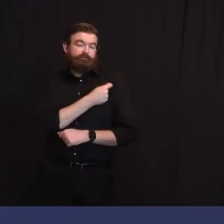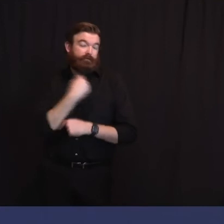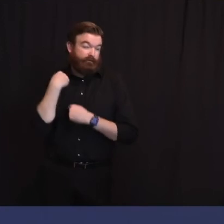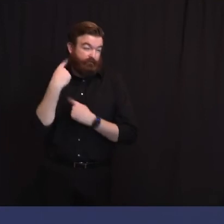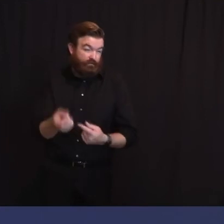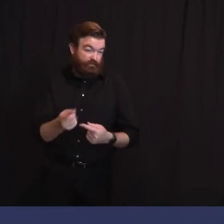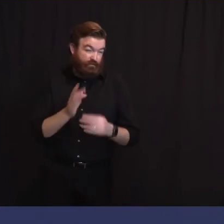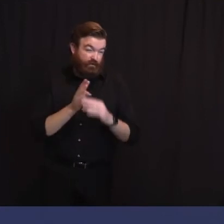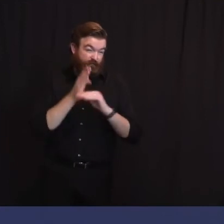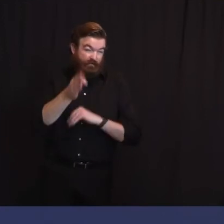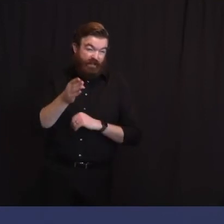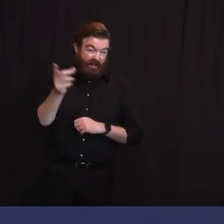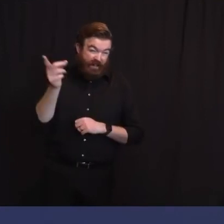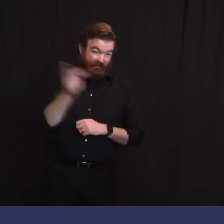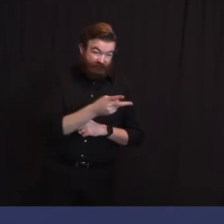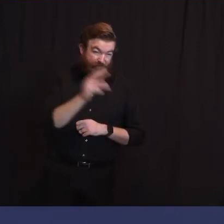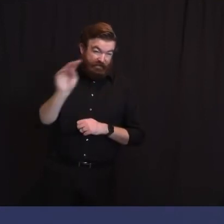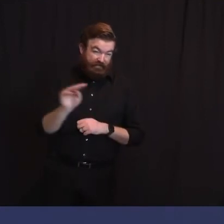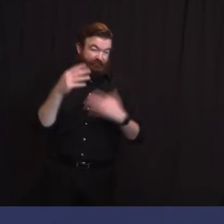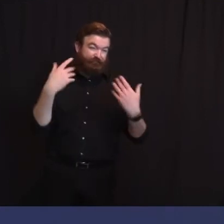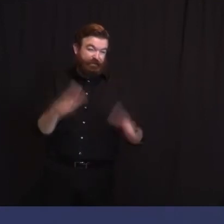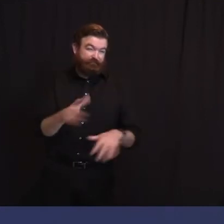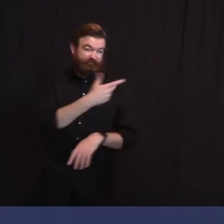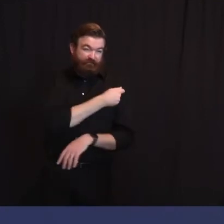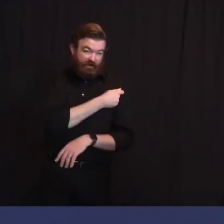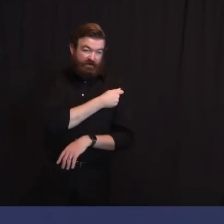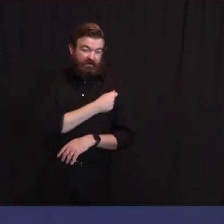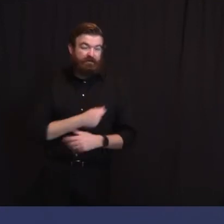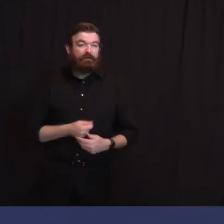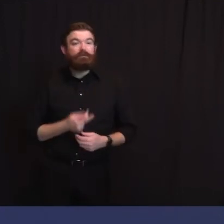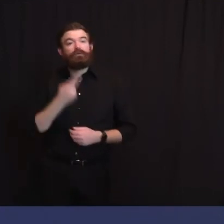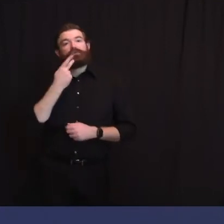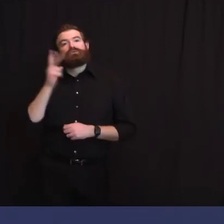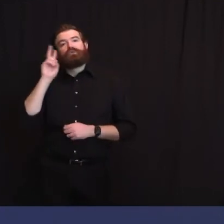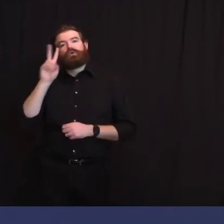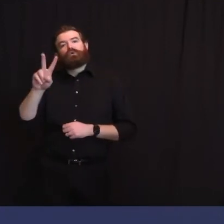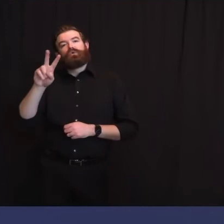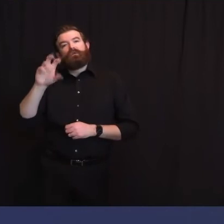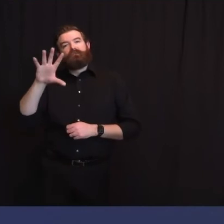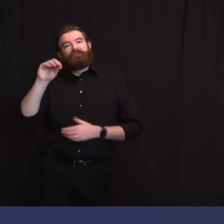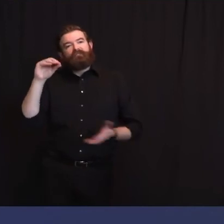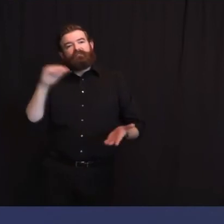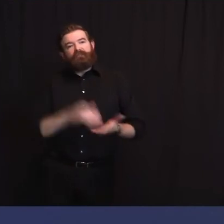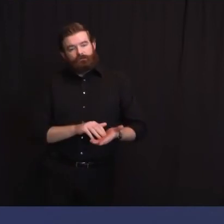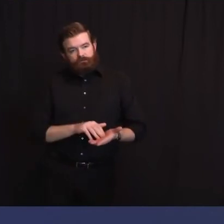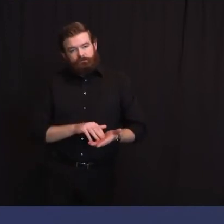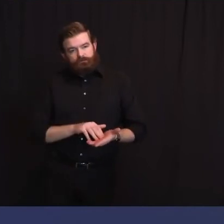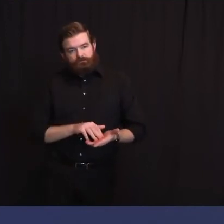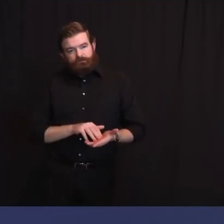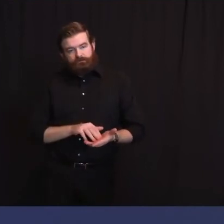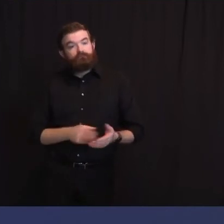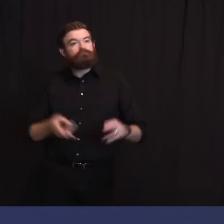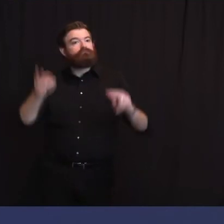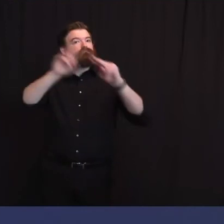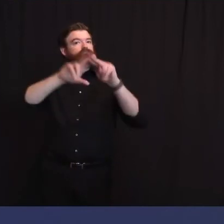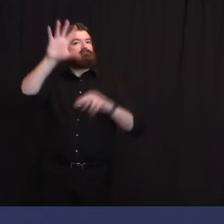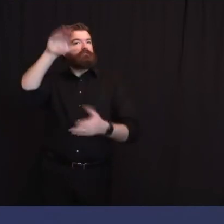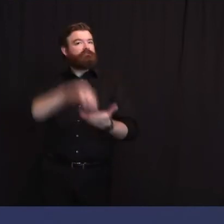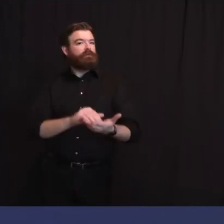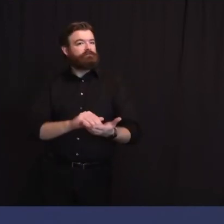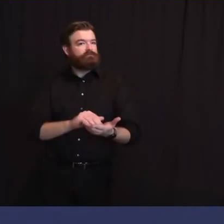It was only 9 days ago we were at 250,000. God willing, the next 250,000 increment is faster.